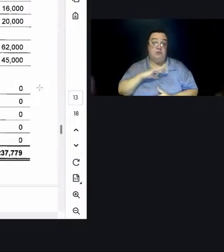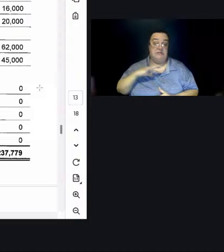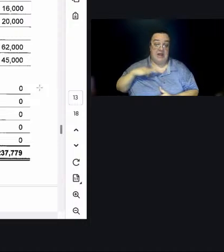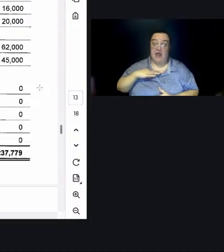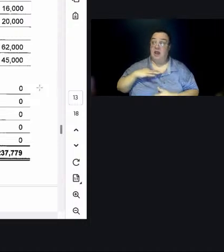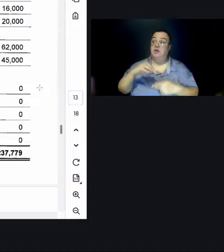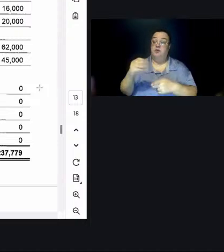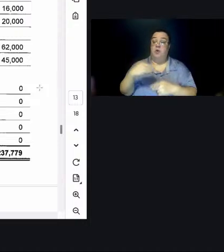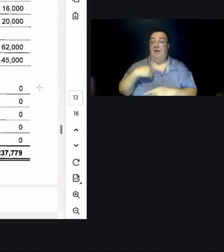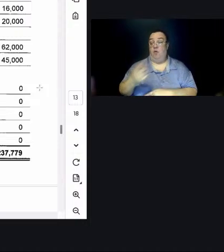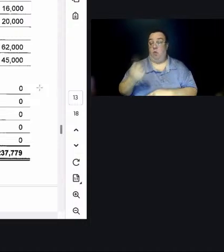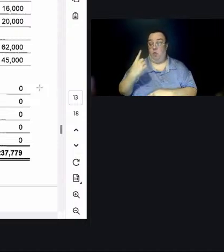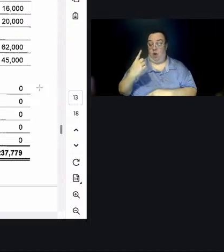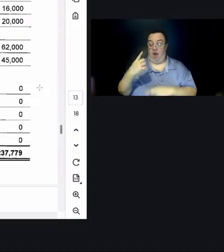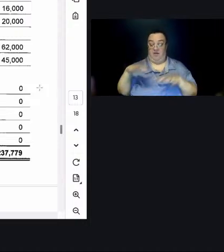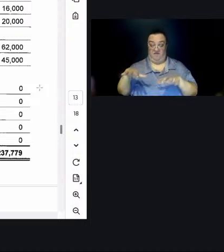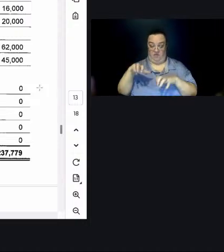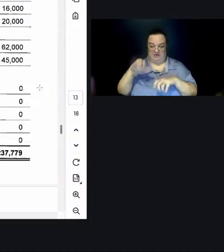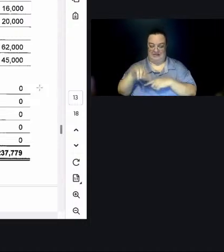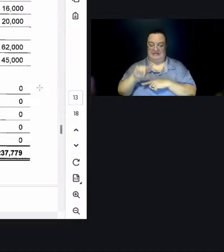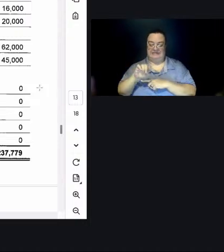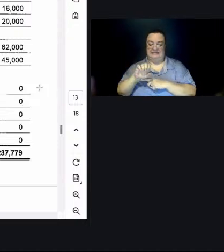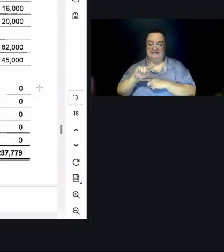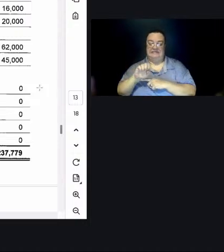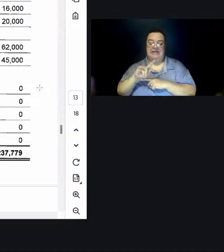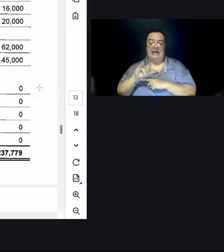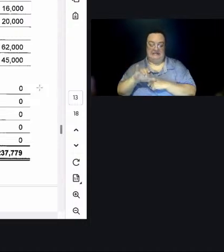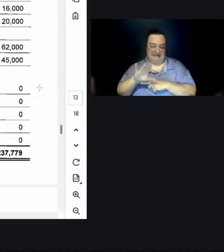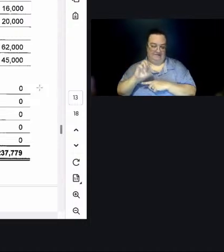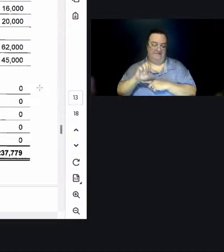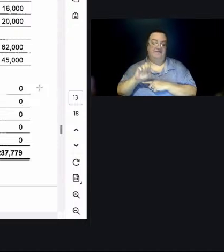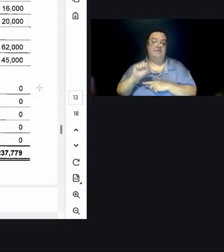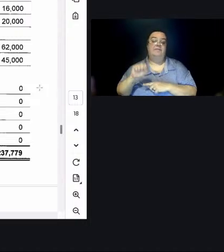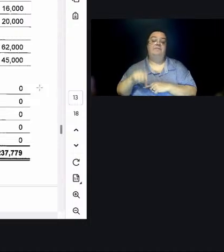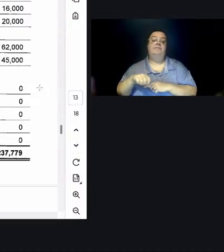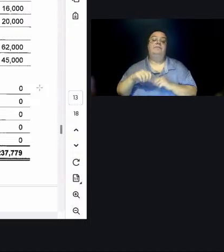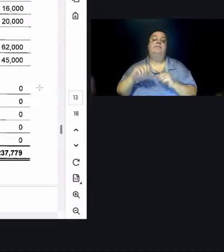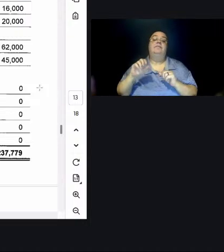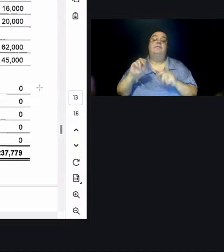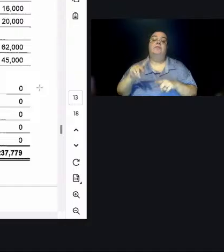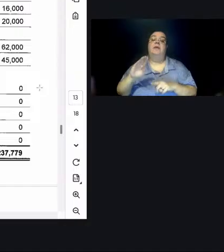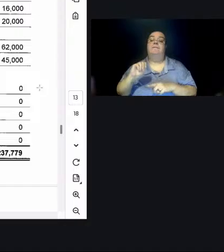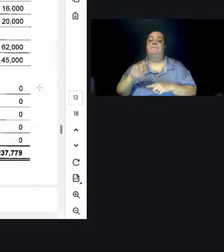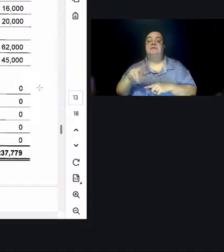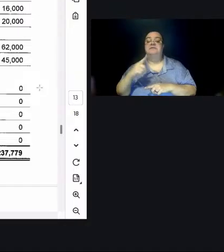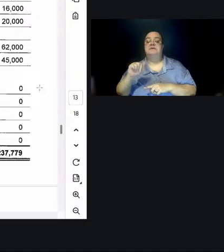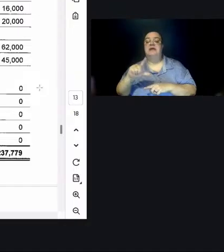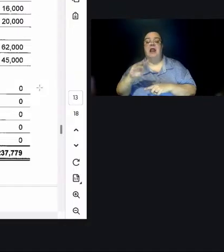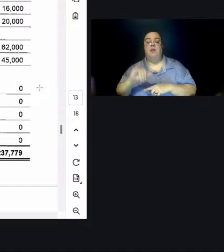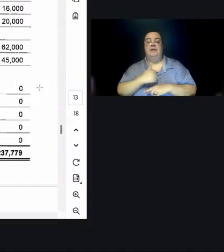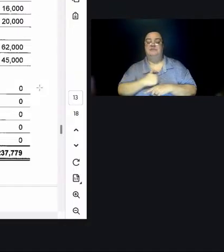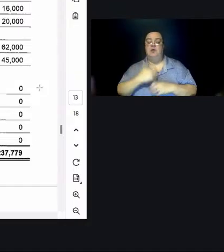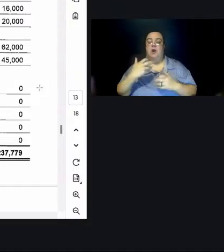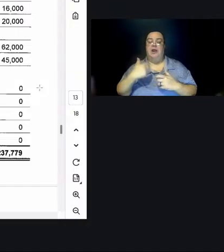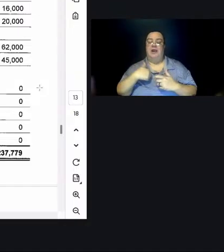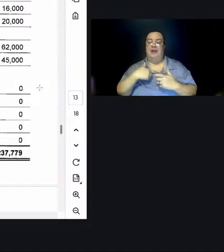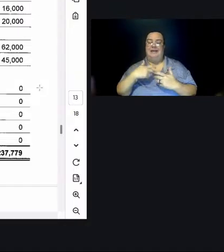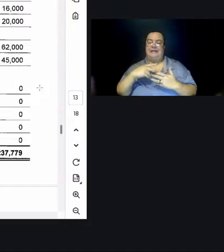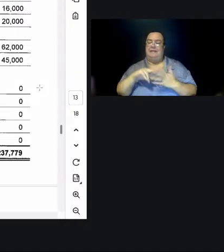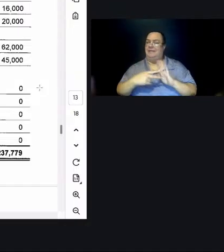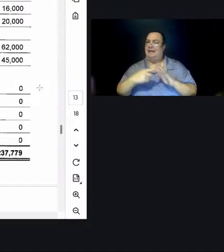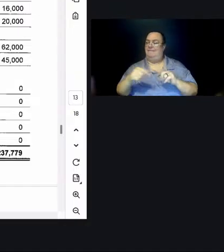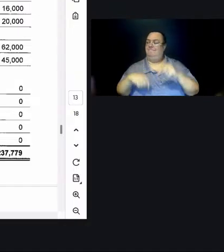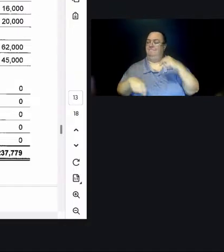1 frozen detective. 1 frozen detective, yes, sir. Mr. Galloway, sorry to backtrack, but back